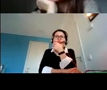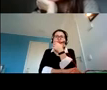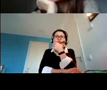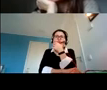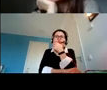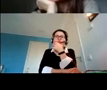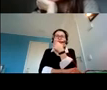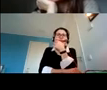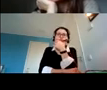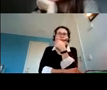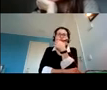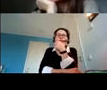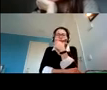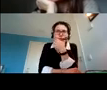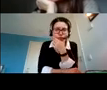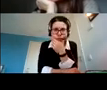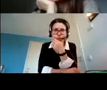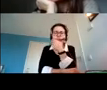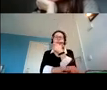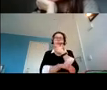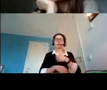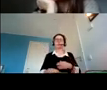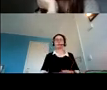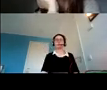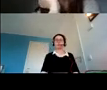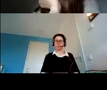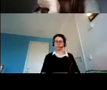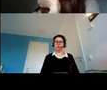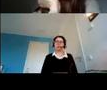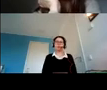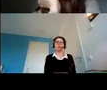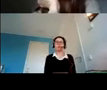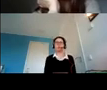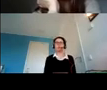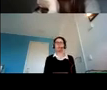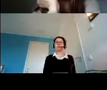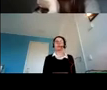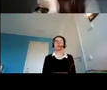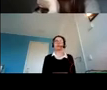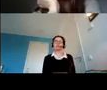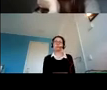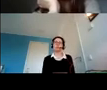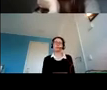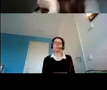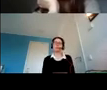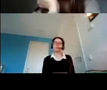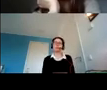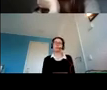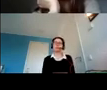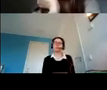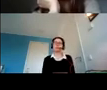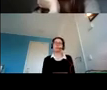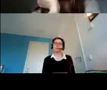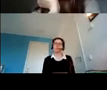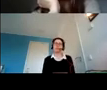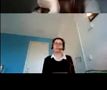of the legal regime established by Legislative Decree 231 and refers to the adoption and